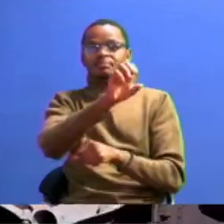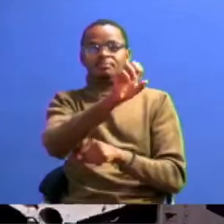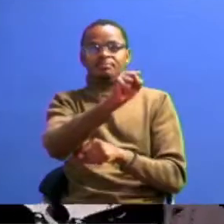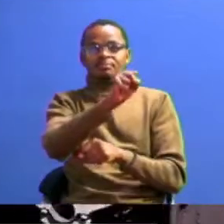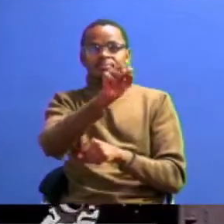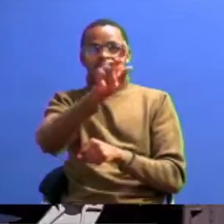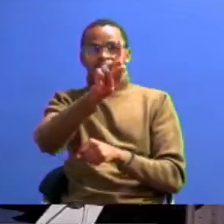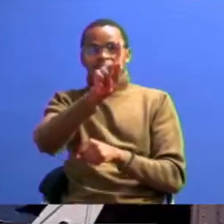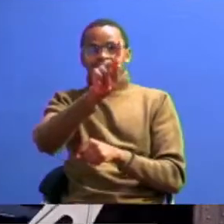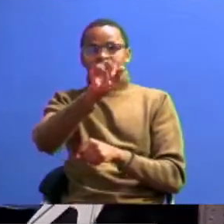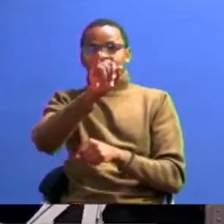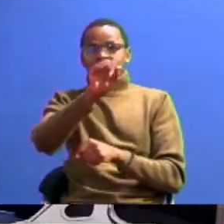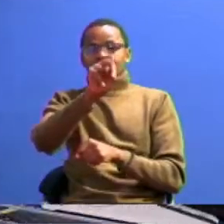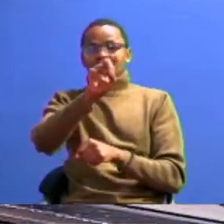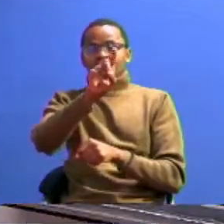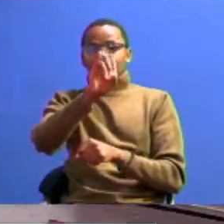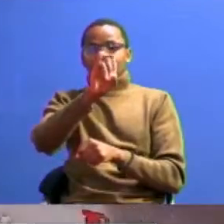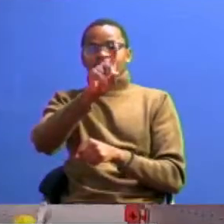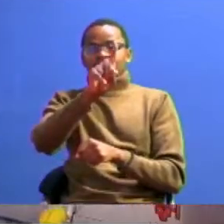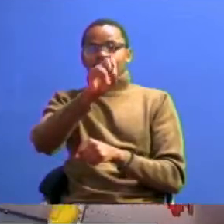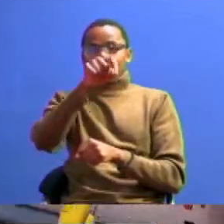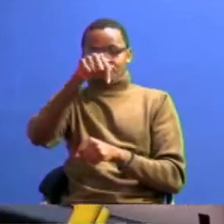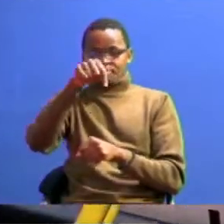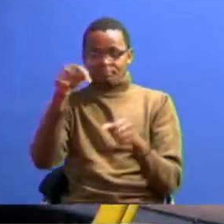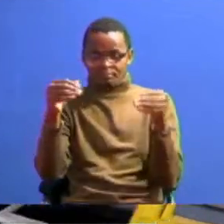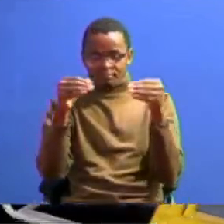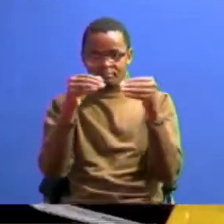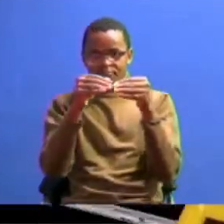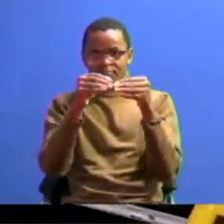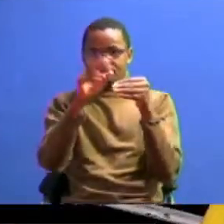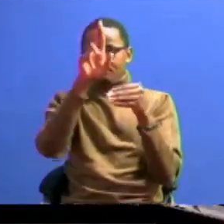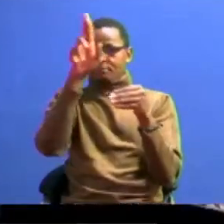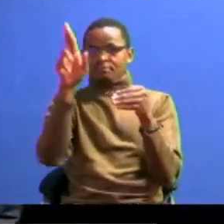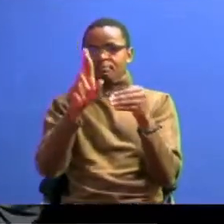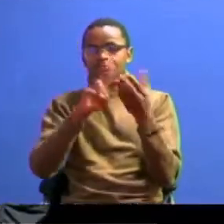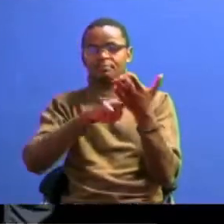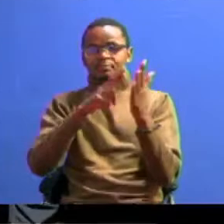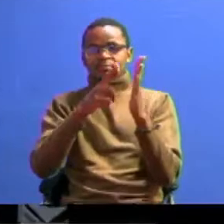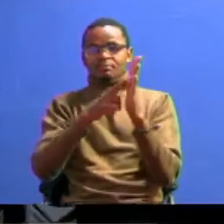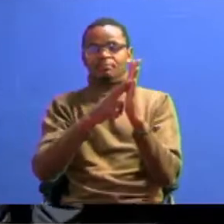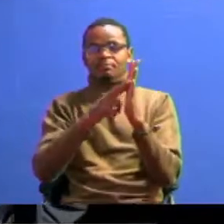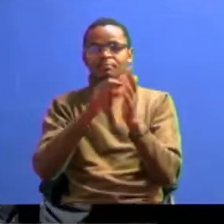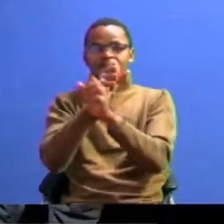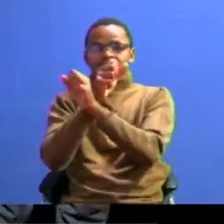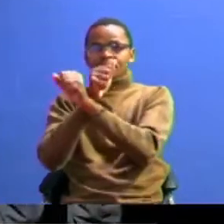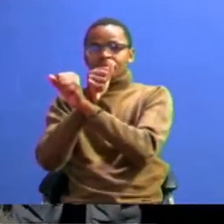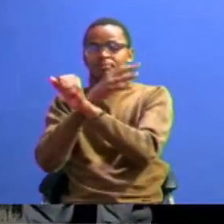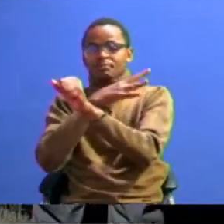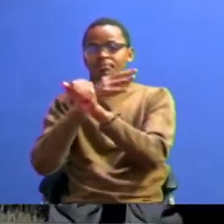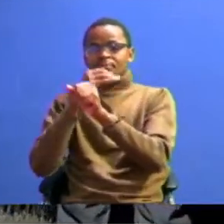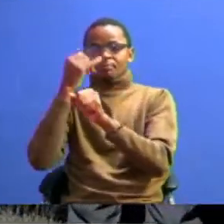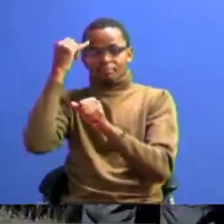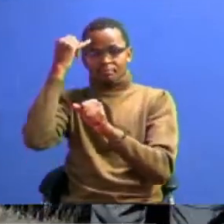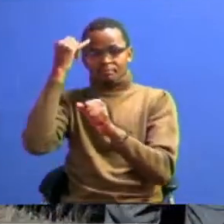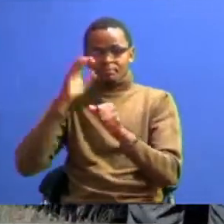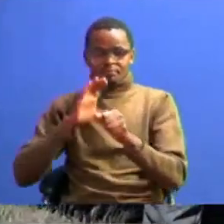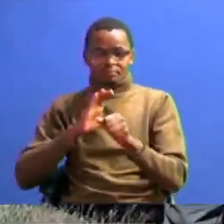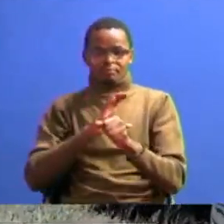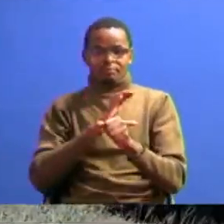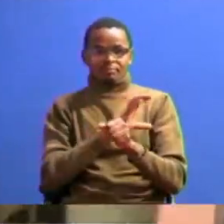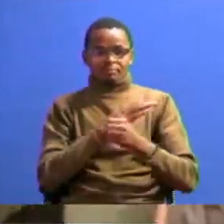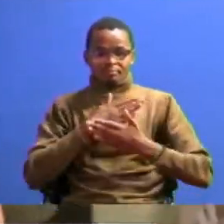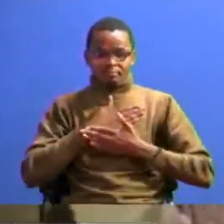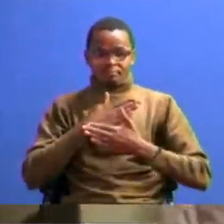hundreds of... Kindiki has today held a joint meeting of the Rift Valley Regional Security and Intelligence Committee and the Samburu